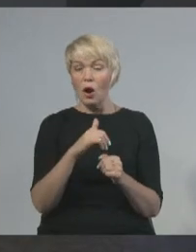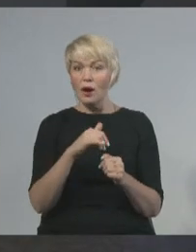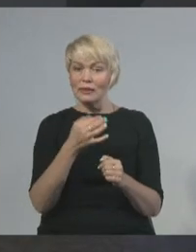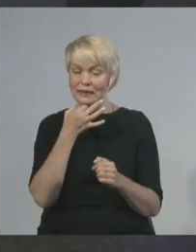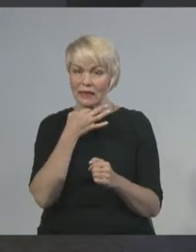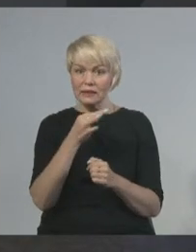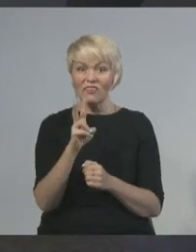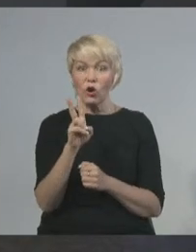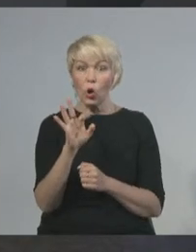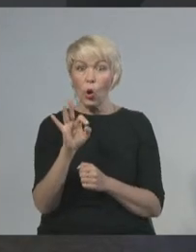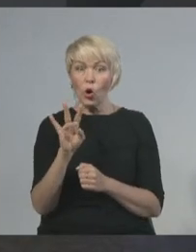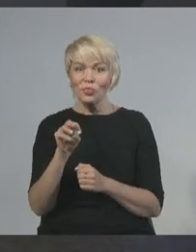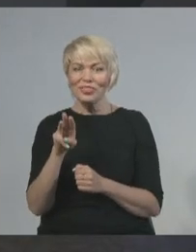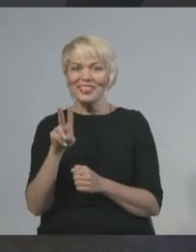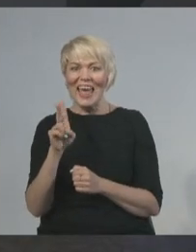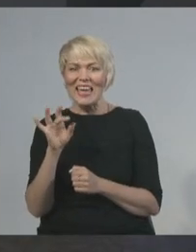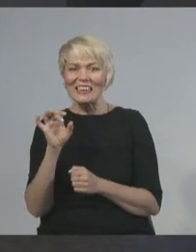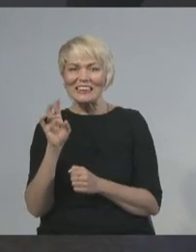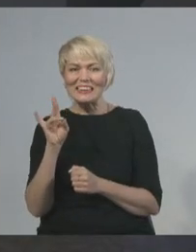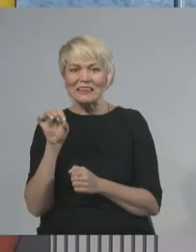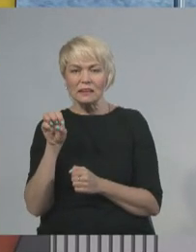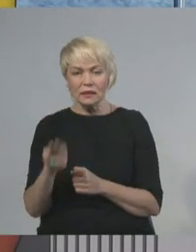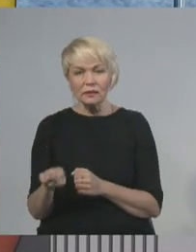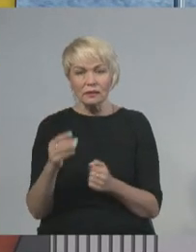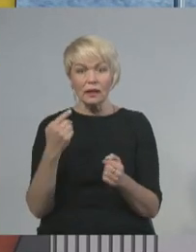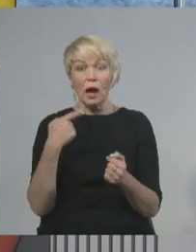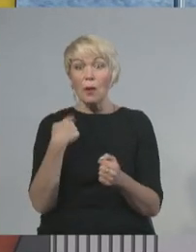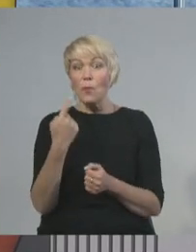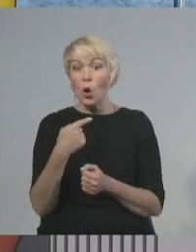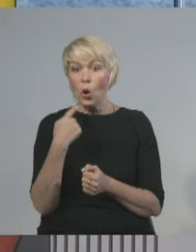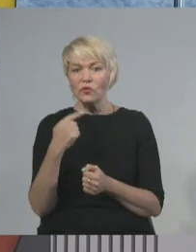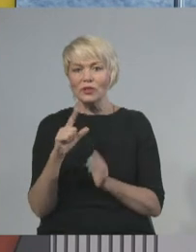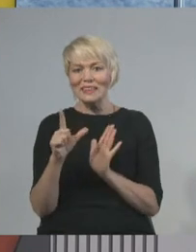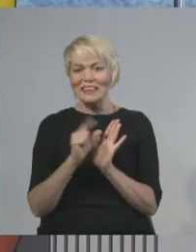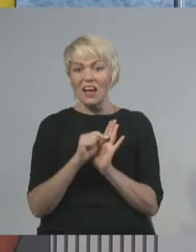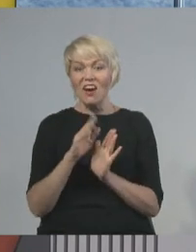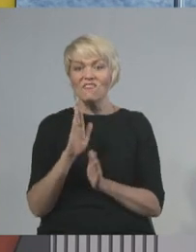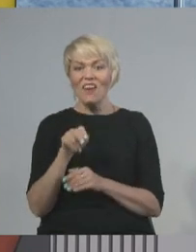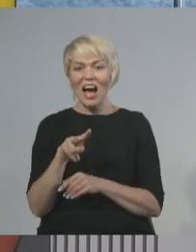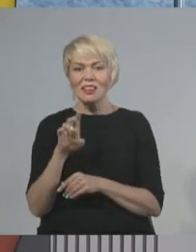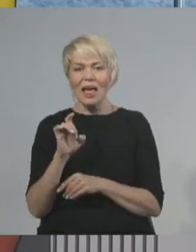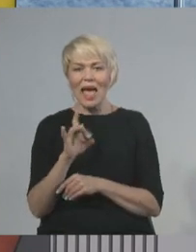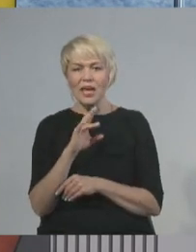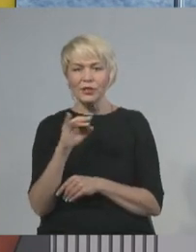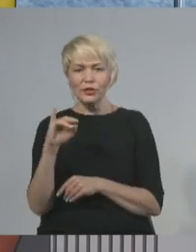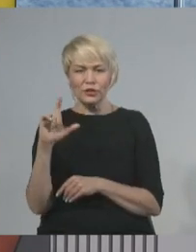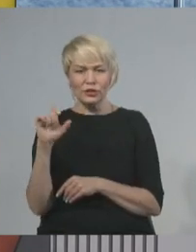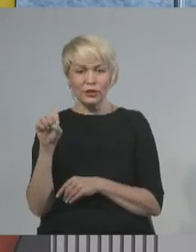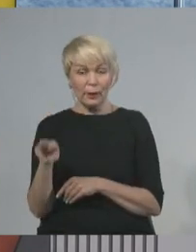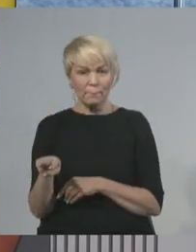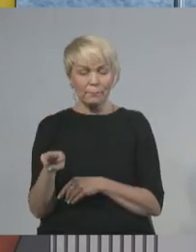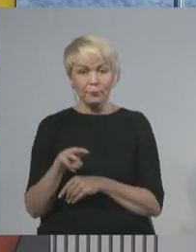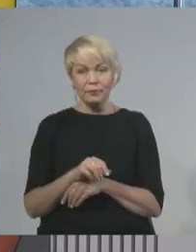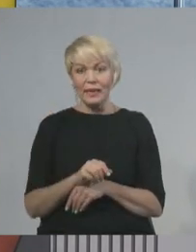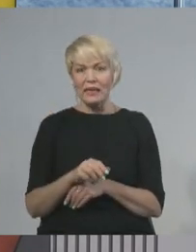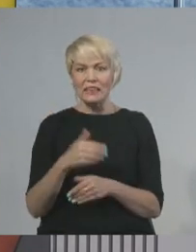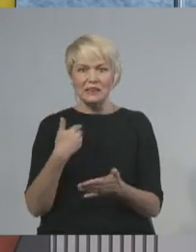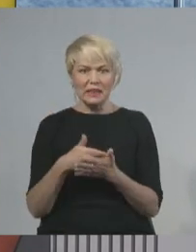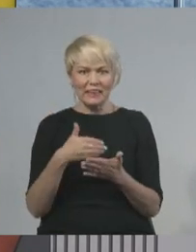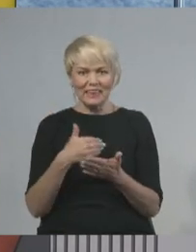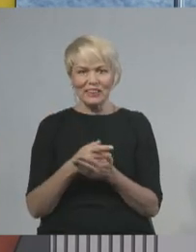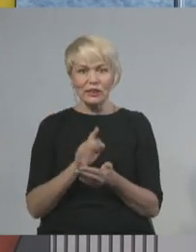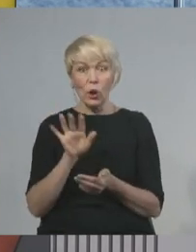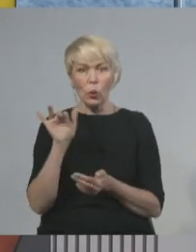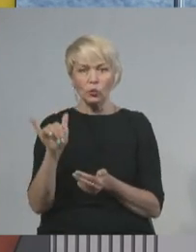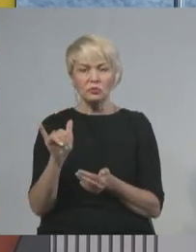significantly wonderful you mentioned content i would like to speak with valeria and discuss the topic of content with